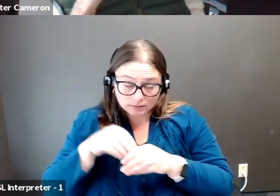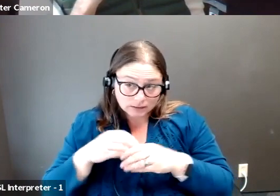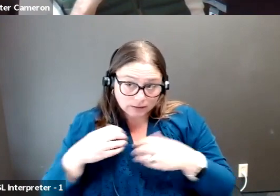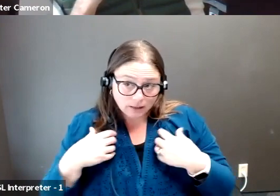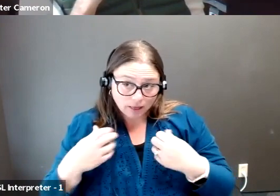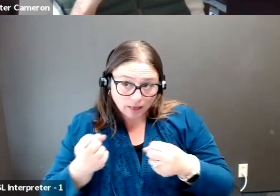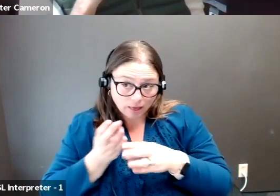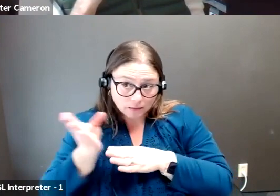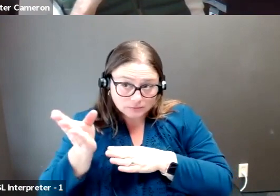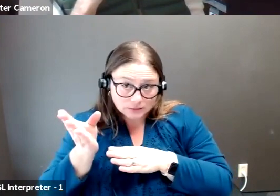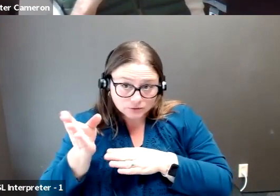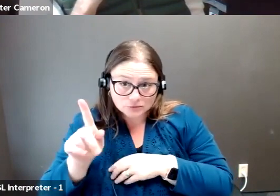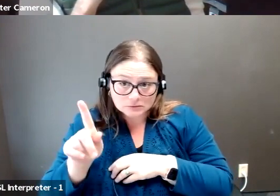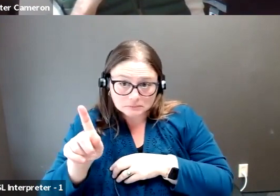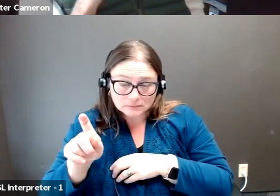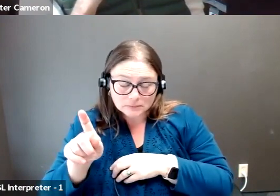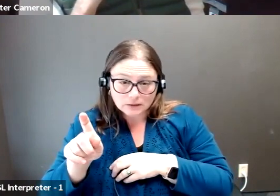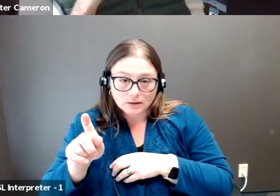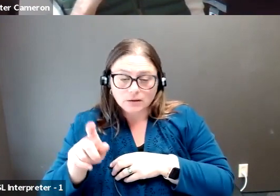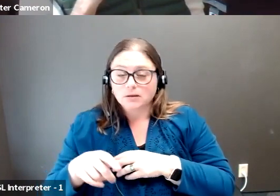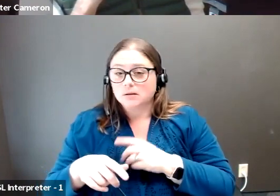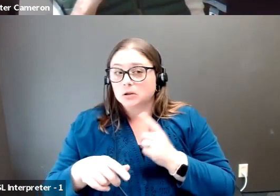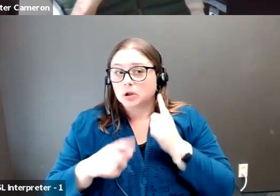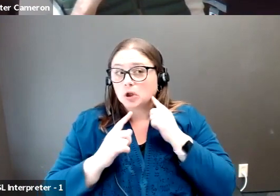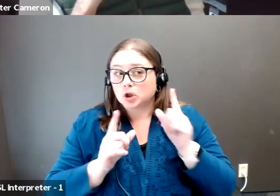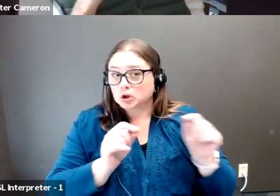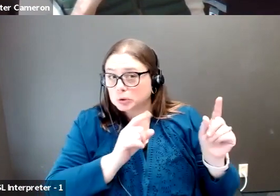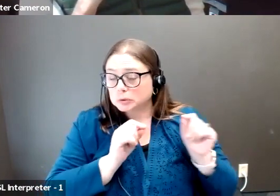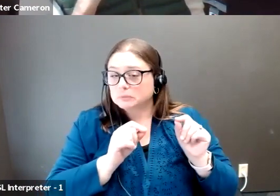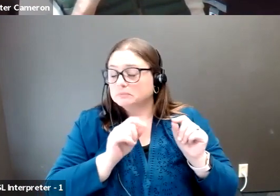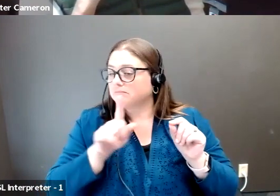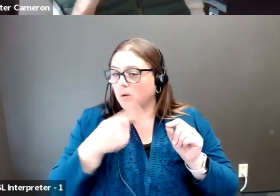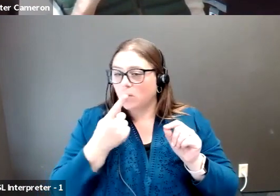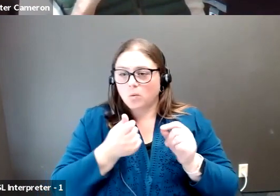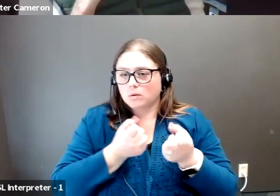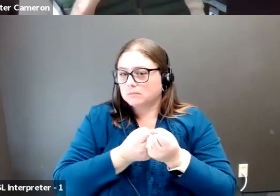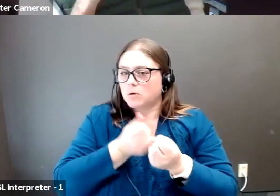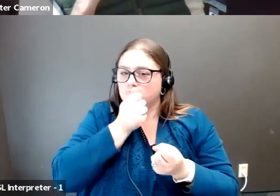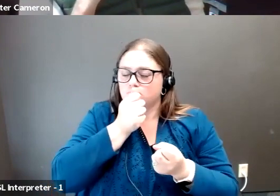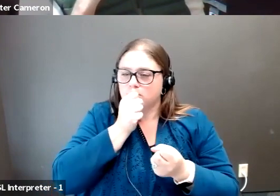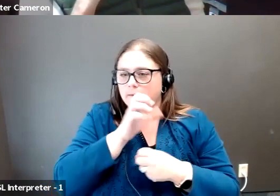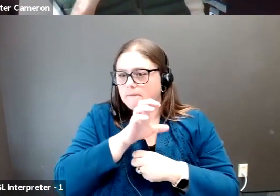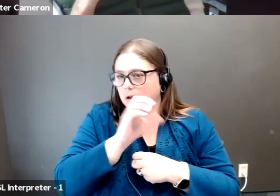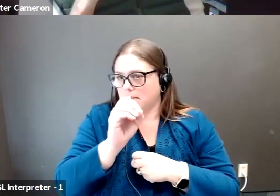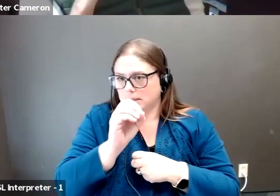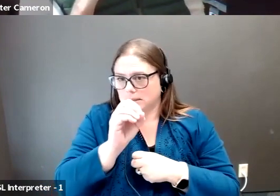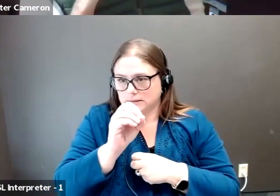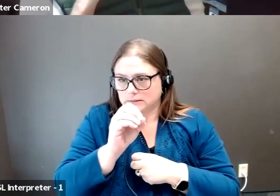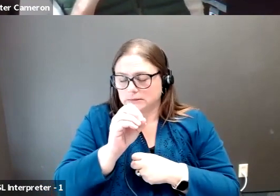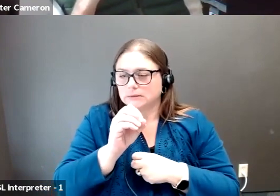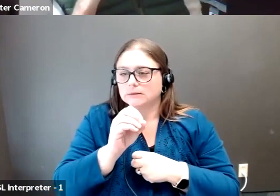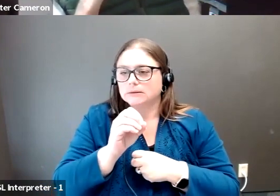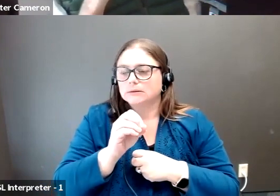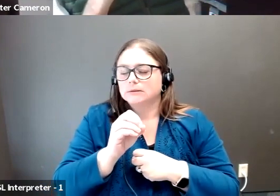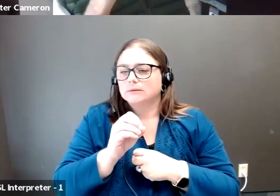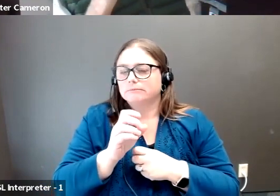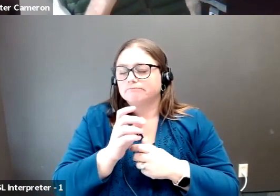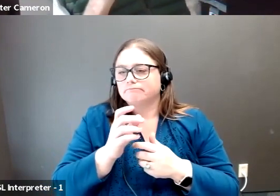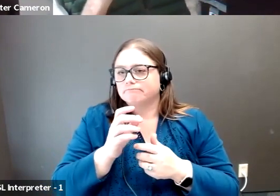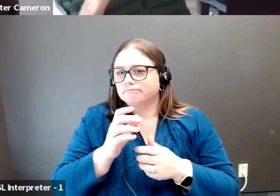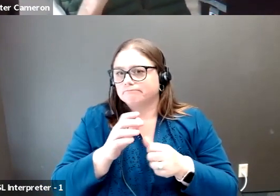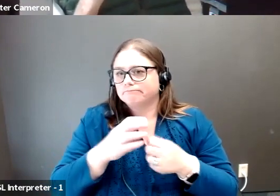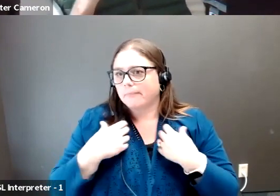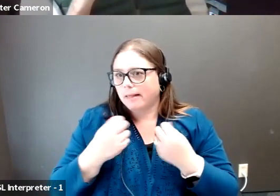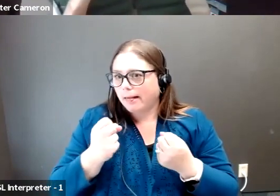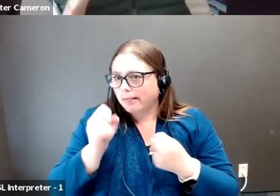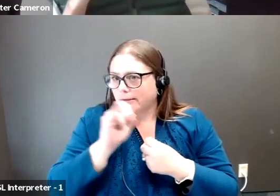only heard they only support private corps in that getting healthcare coverage paid. So wondering if individual supports